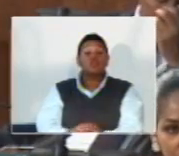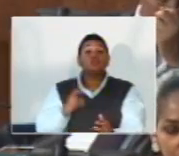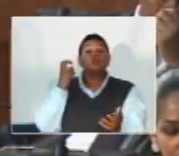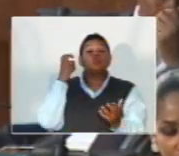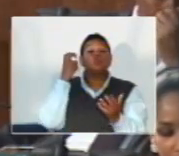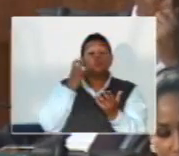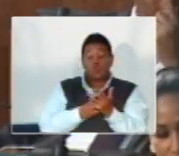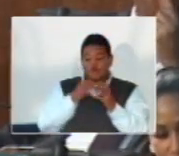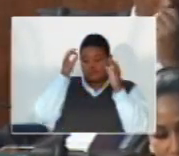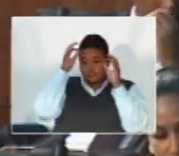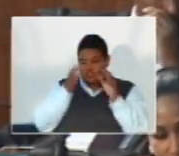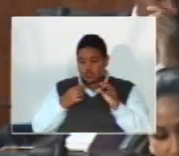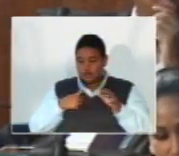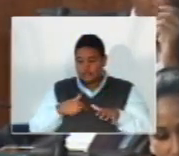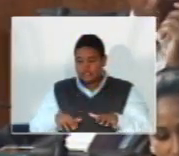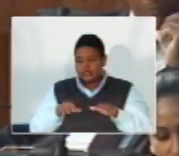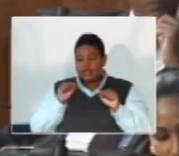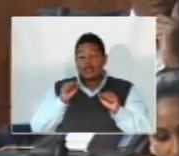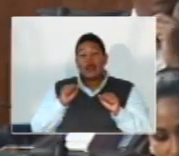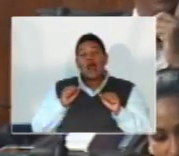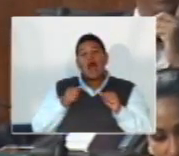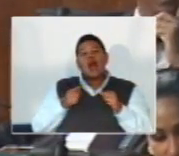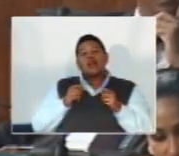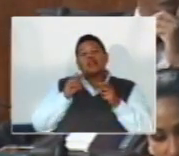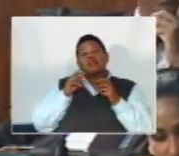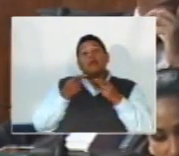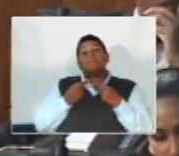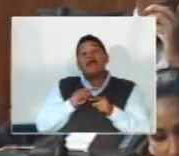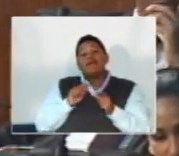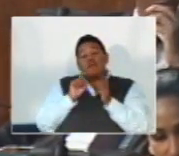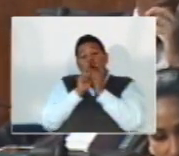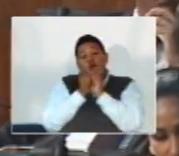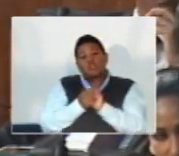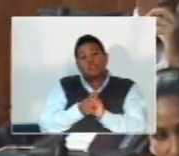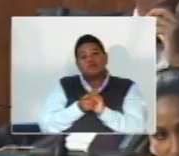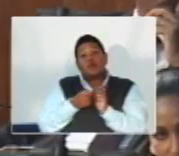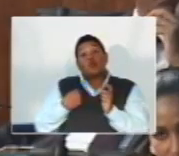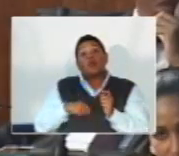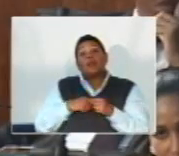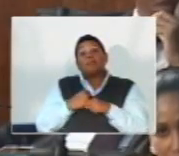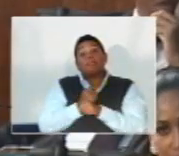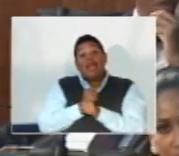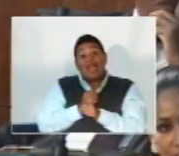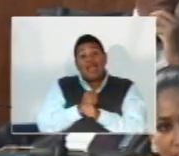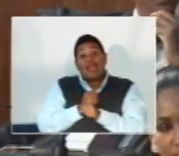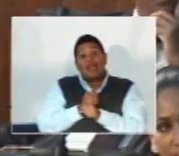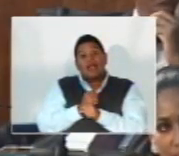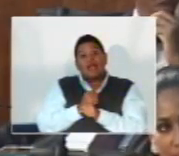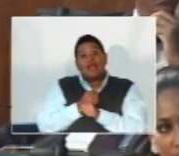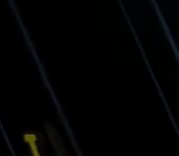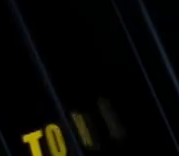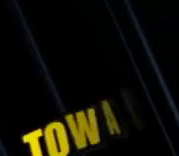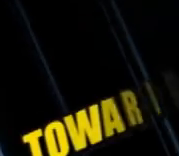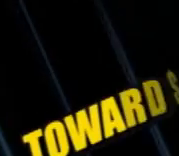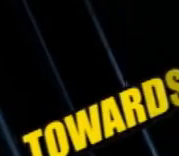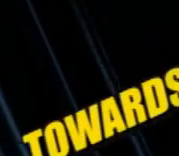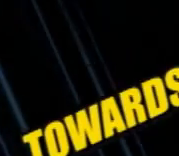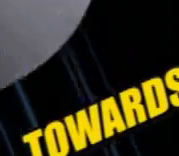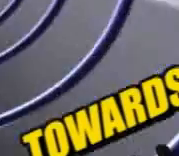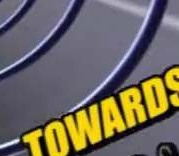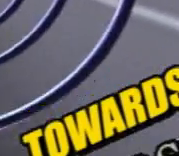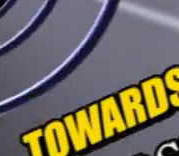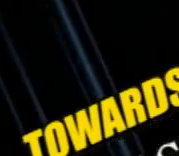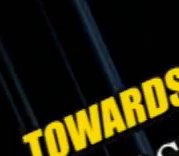taken and the painful adjustments, Mr. Speaker, we have had to make, they are bearing fruits.